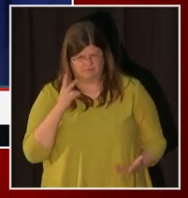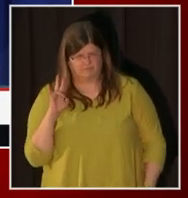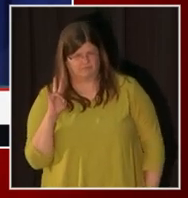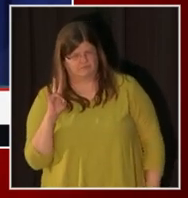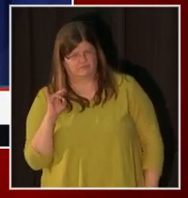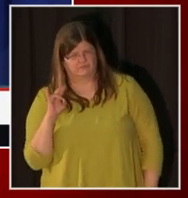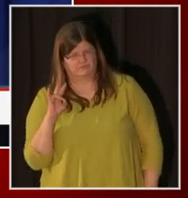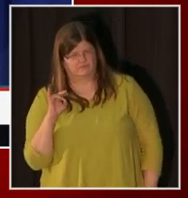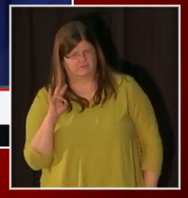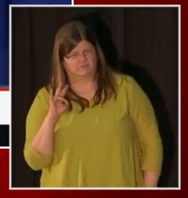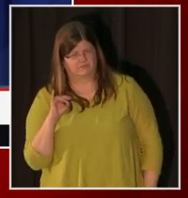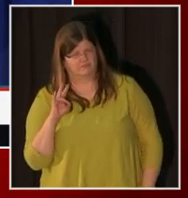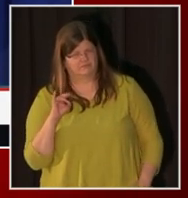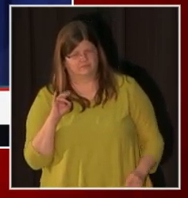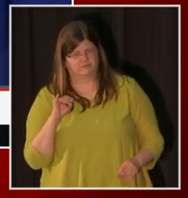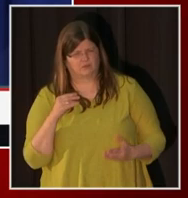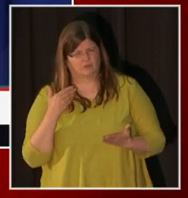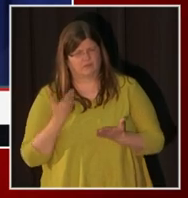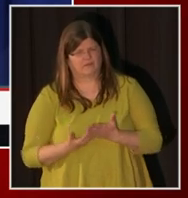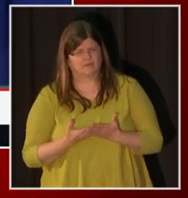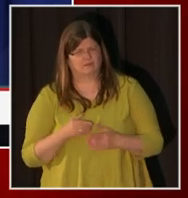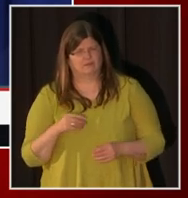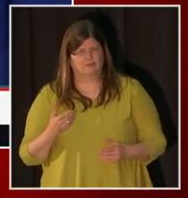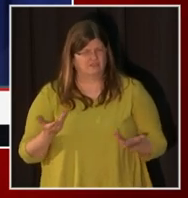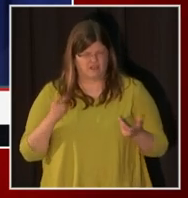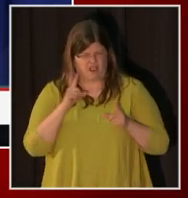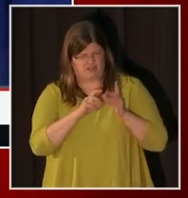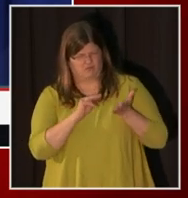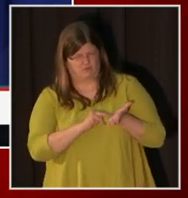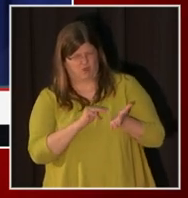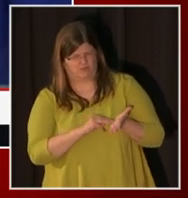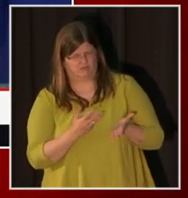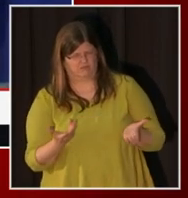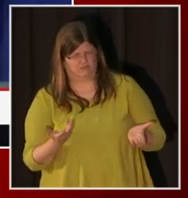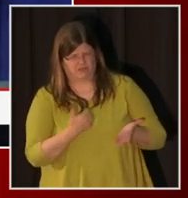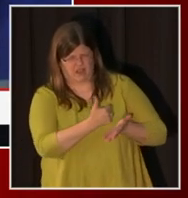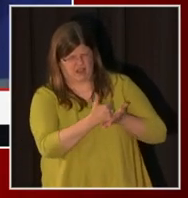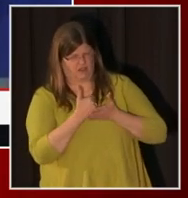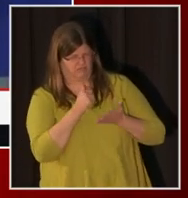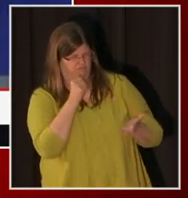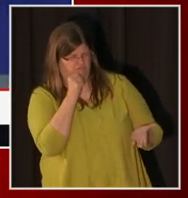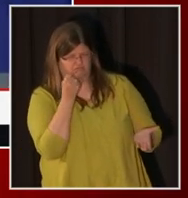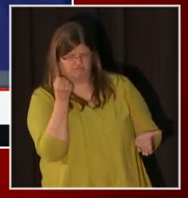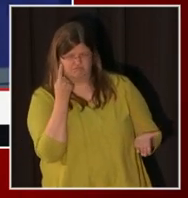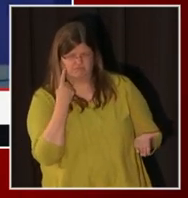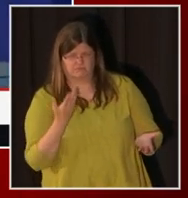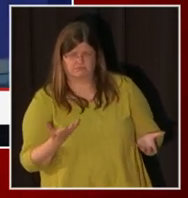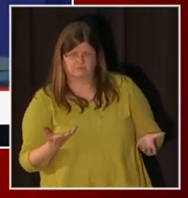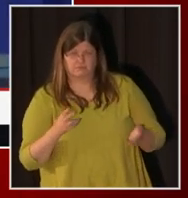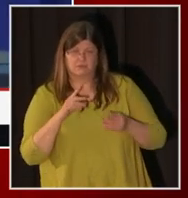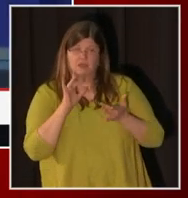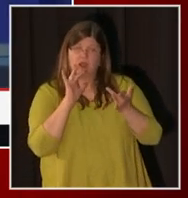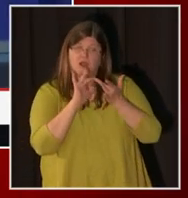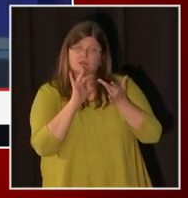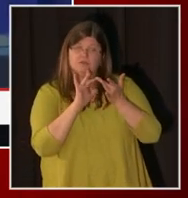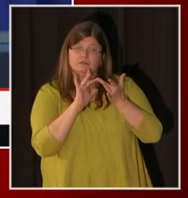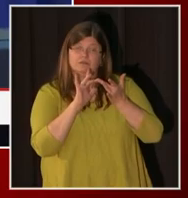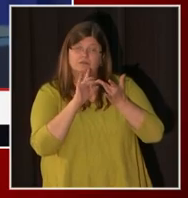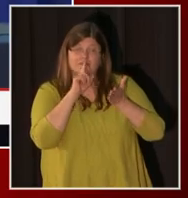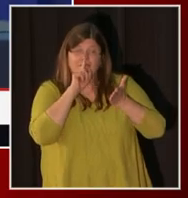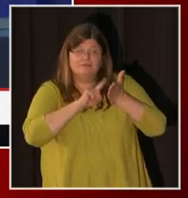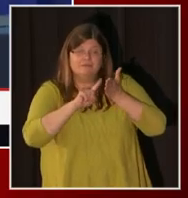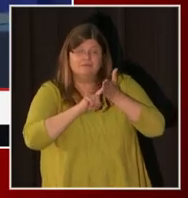Smith give us some kind of an analysis as to what are the contract tracers finding? Are we